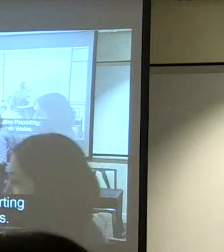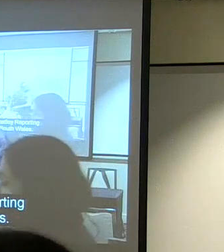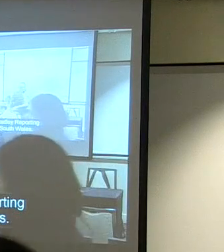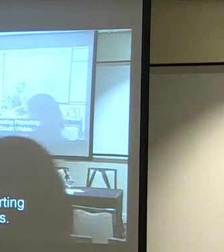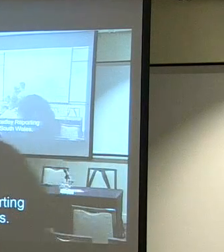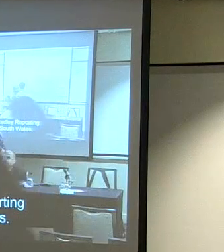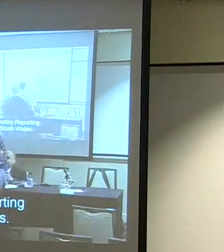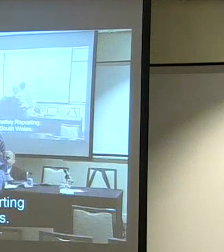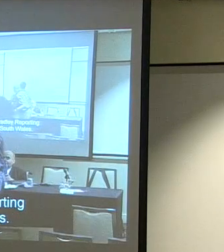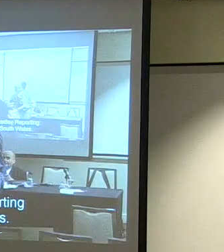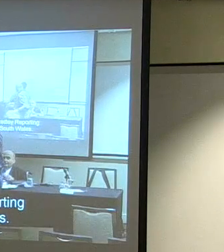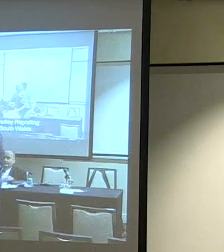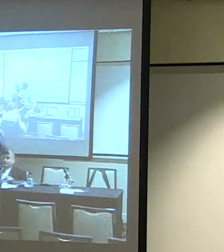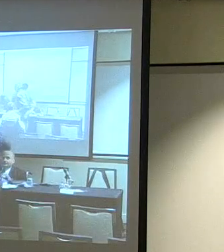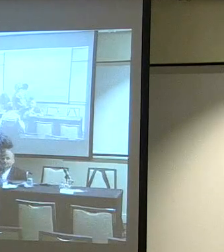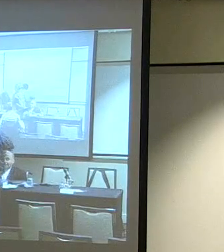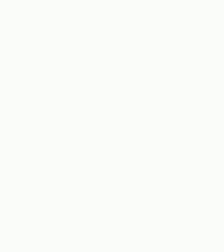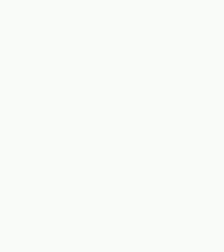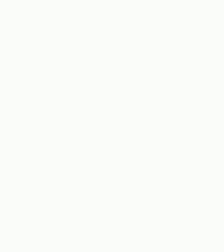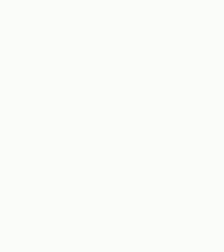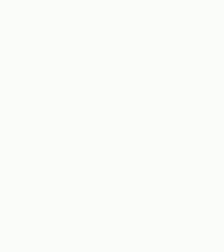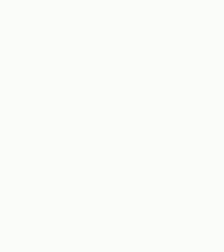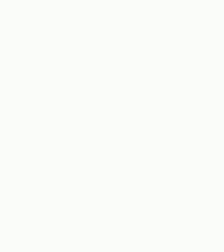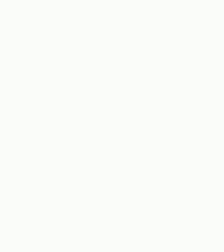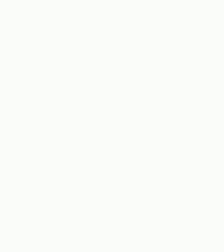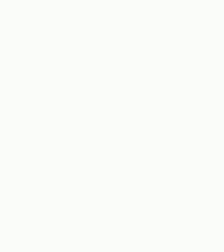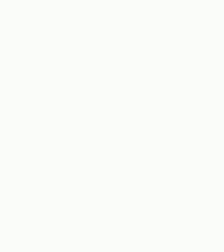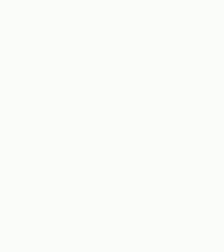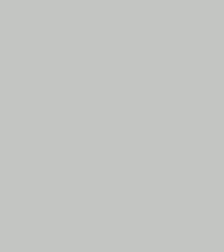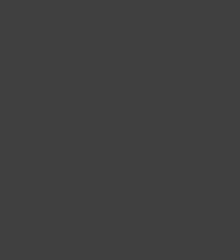tired. Bonnie. Oh, okay. I haven't done that. Bonnie.